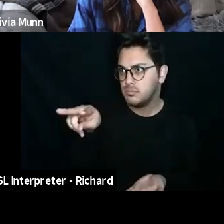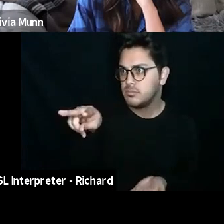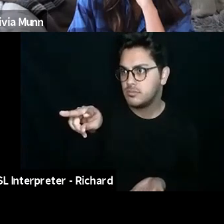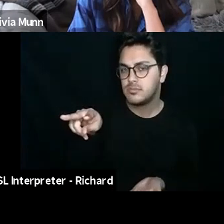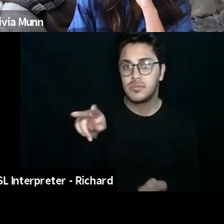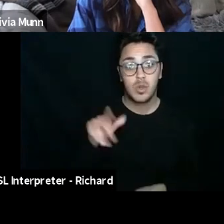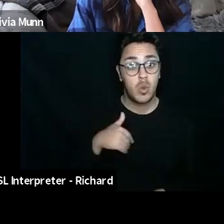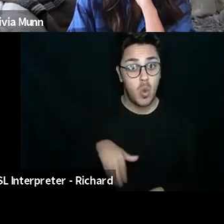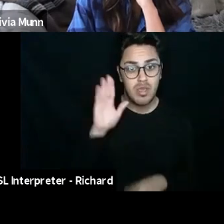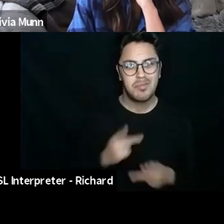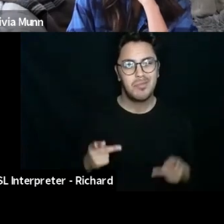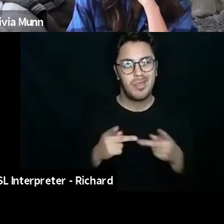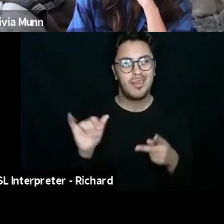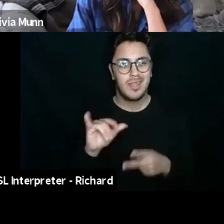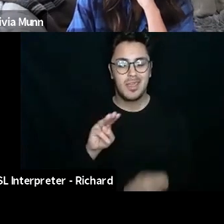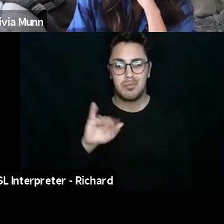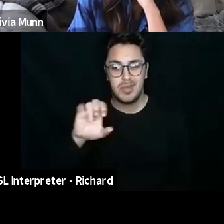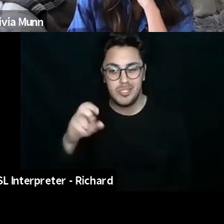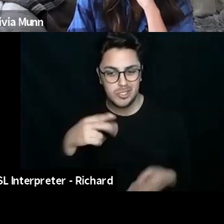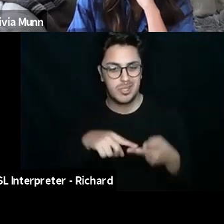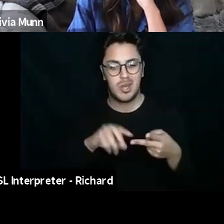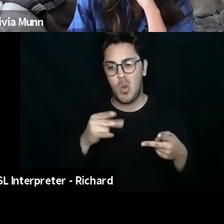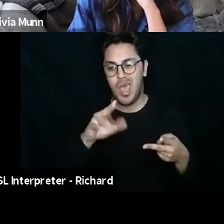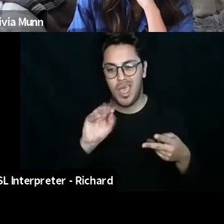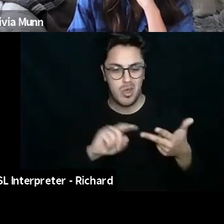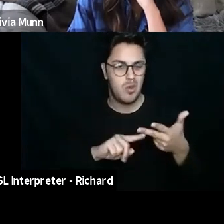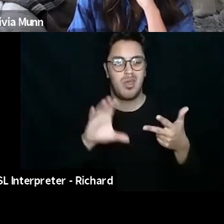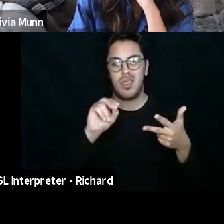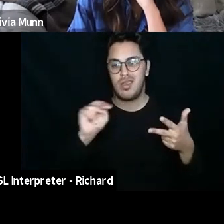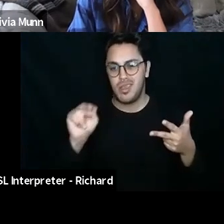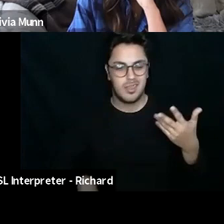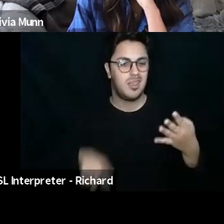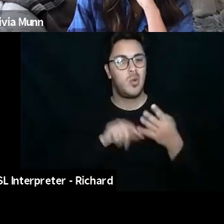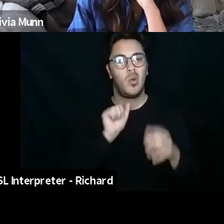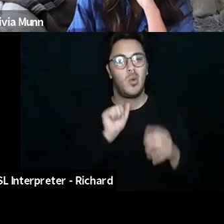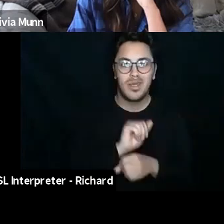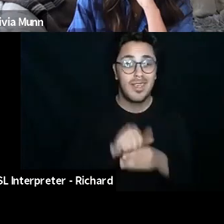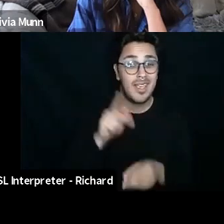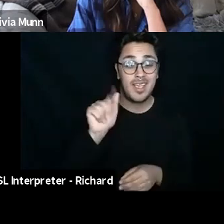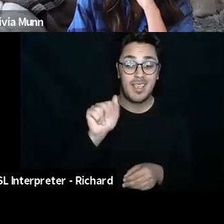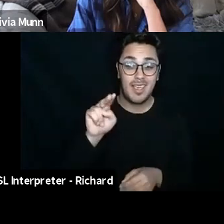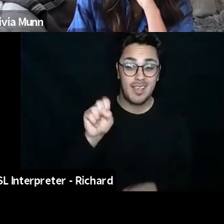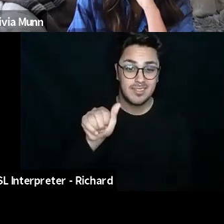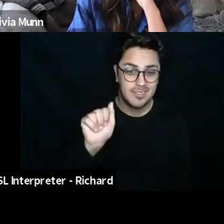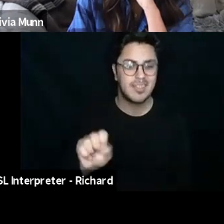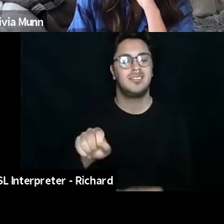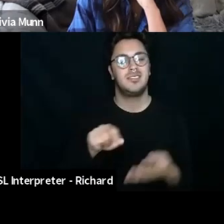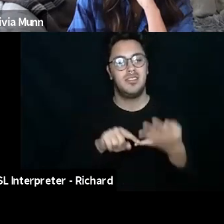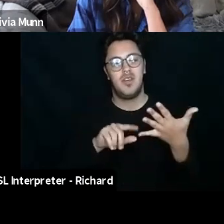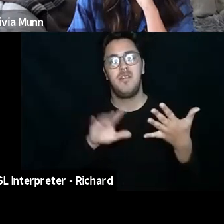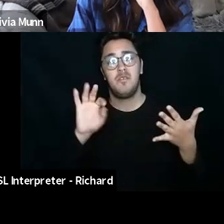growing up in places like Michigan and Ohio and Connecticut, and then working in Kansas and North Carolina and Florida, I'd never seen one